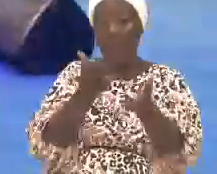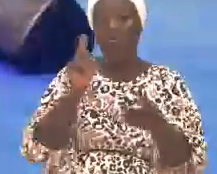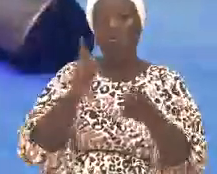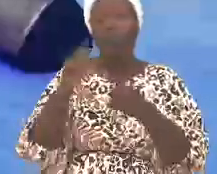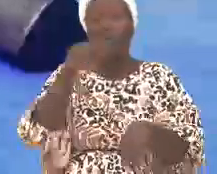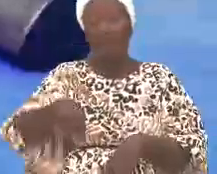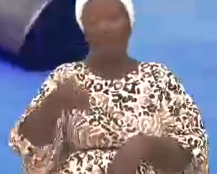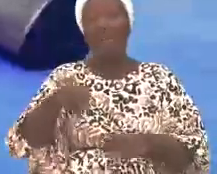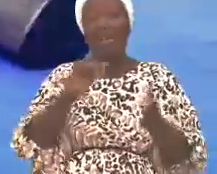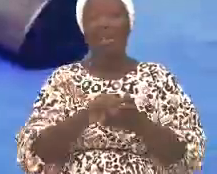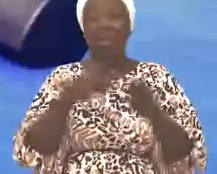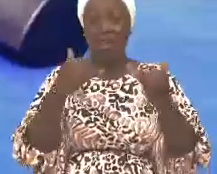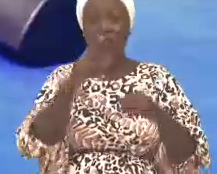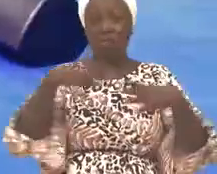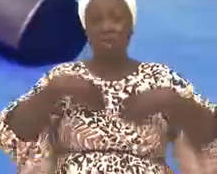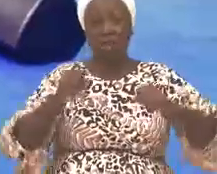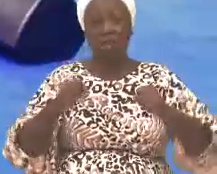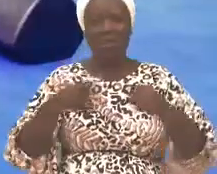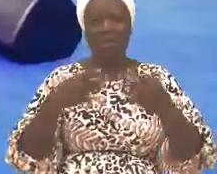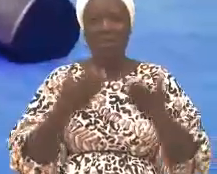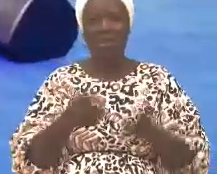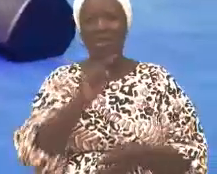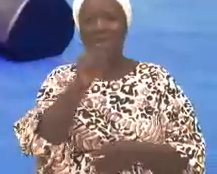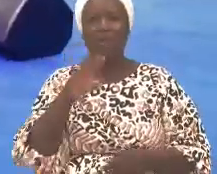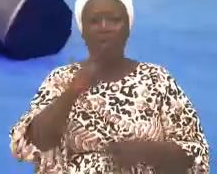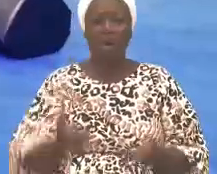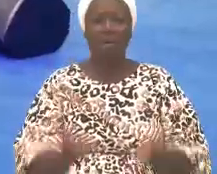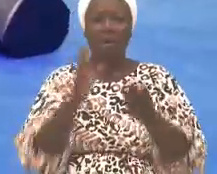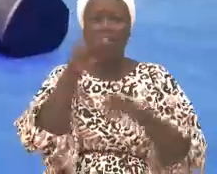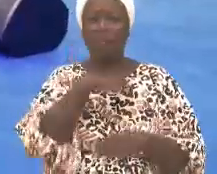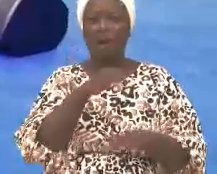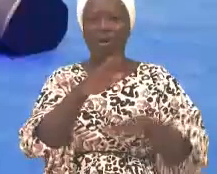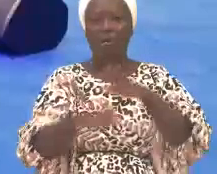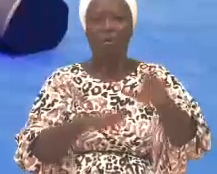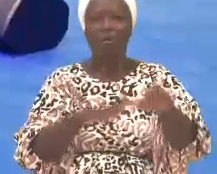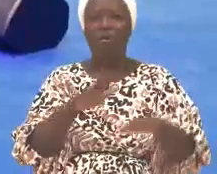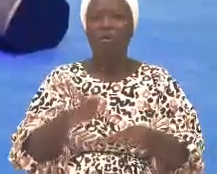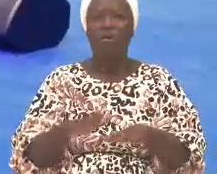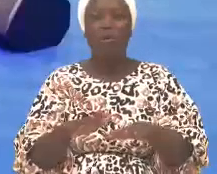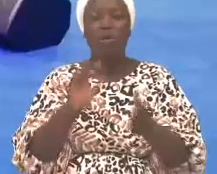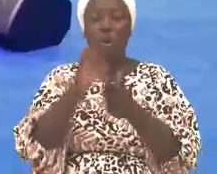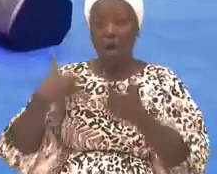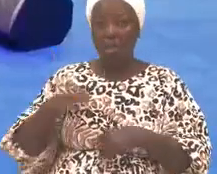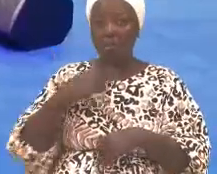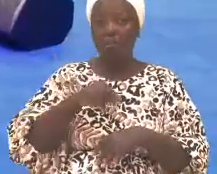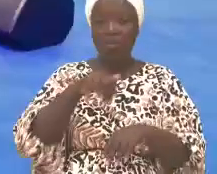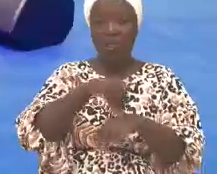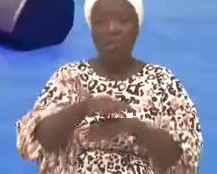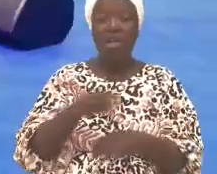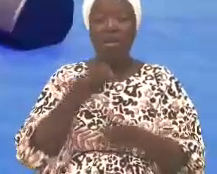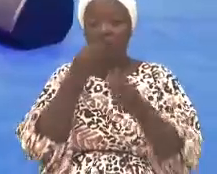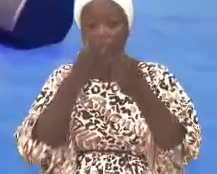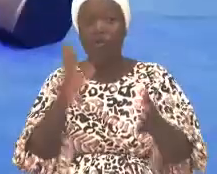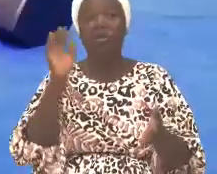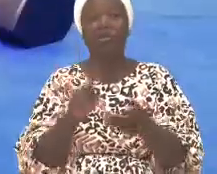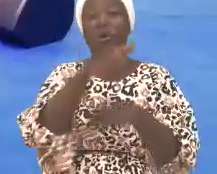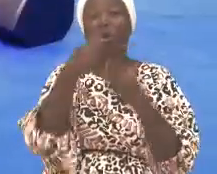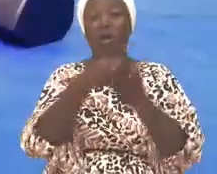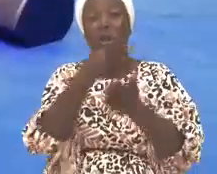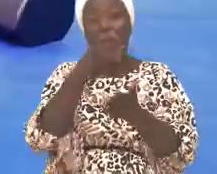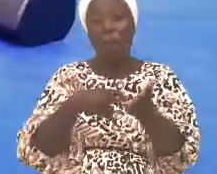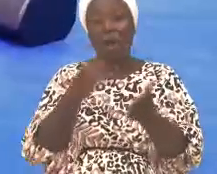you're whole. Therefore, you can rise up and walk. Your heart will send the information to all the parts of your body, and thank